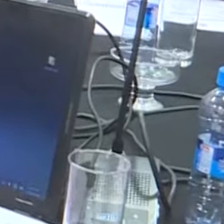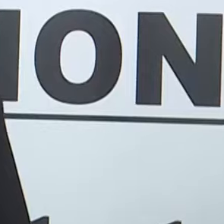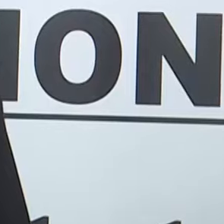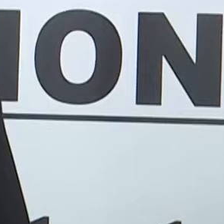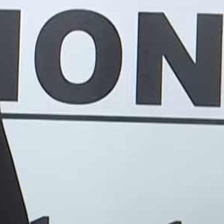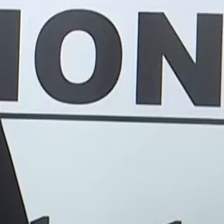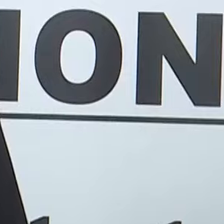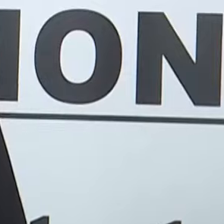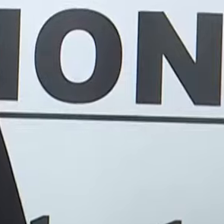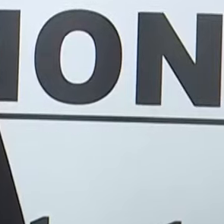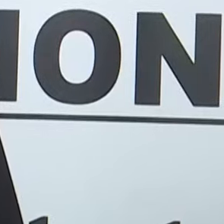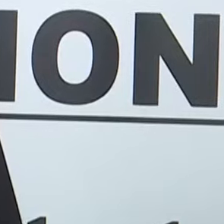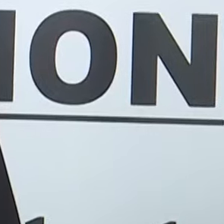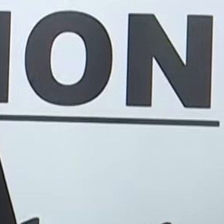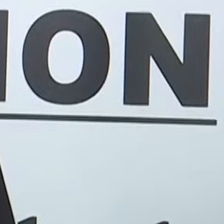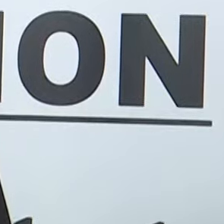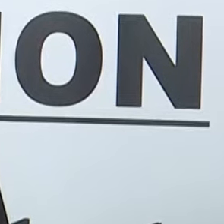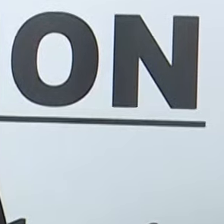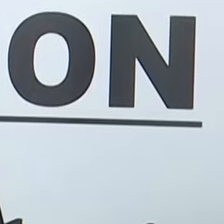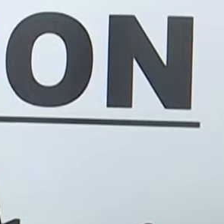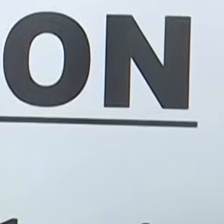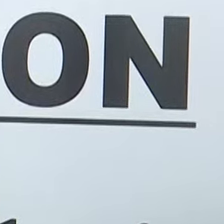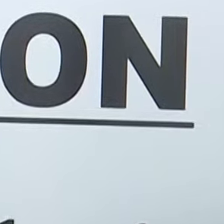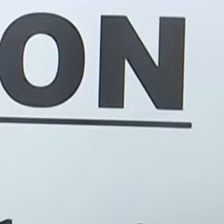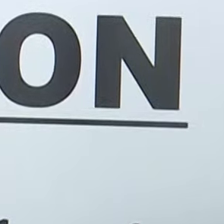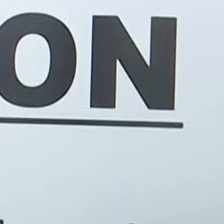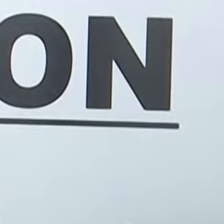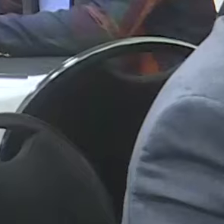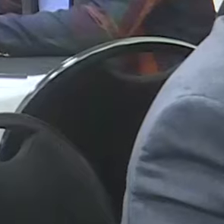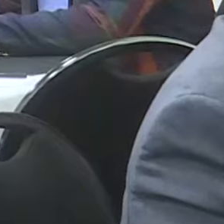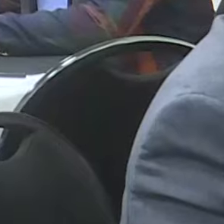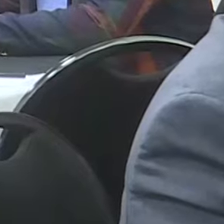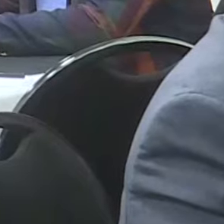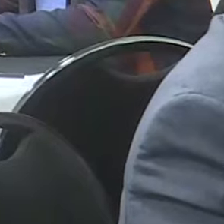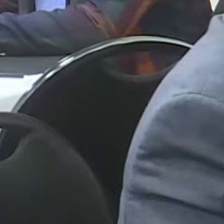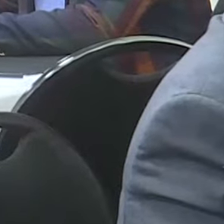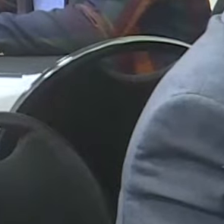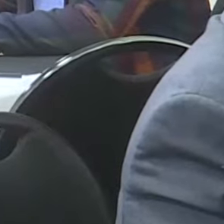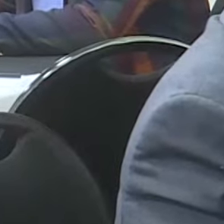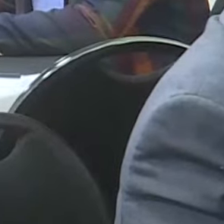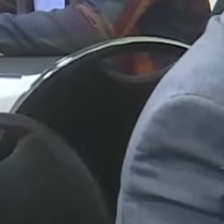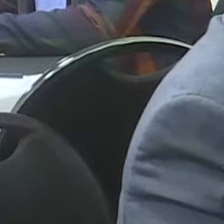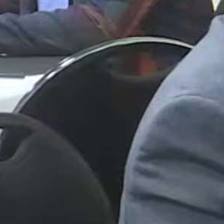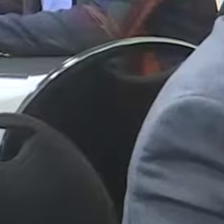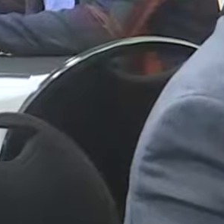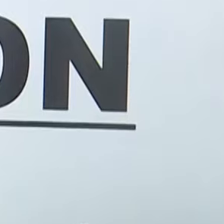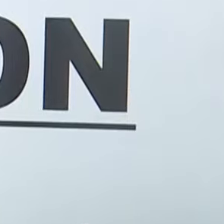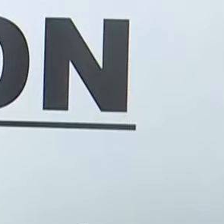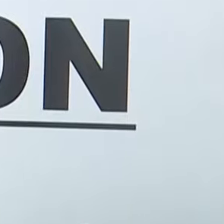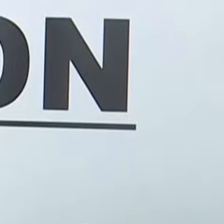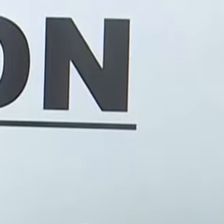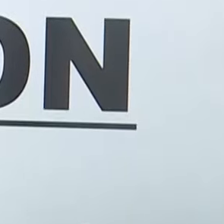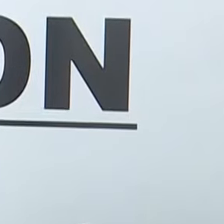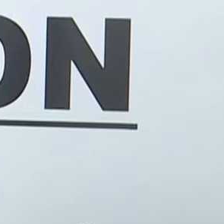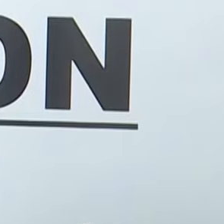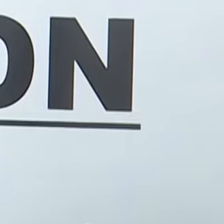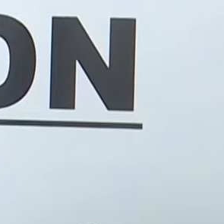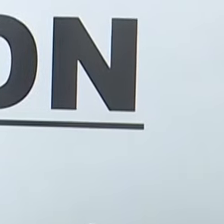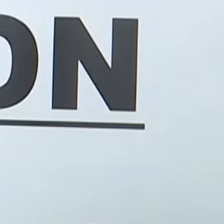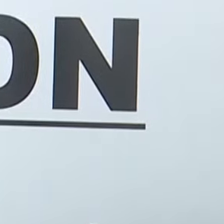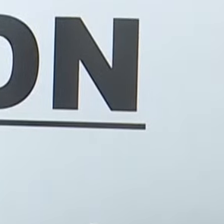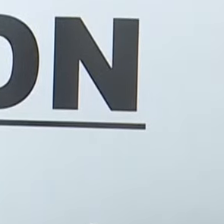biodiversity and ecosystem services and their drivers of change in the country. Ladies and gentlemen,